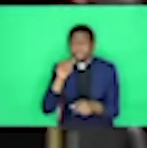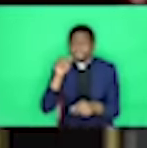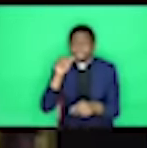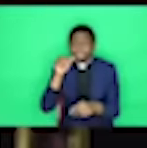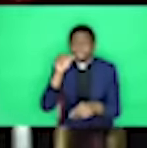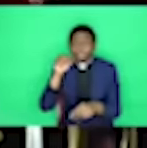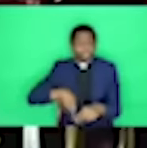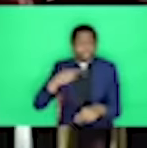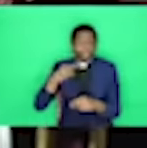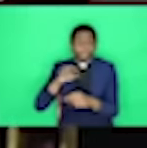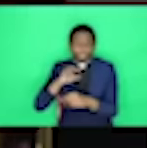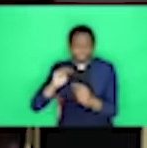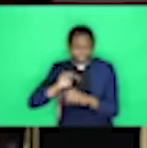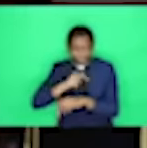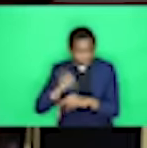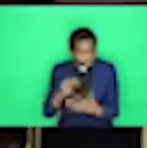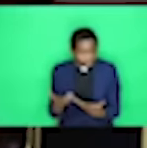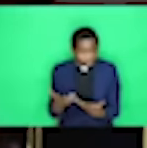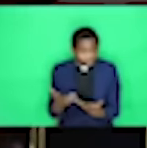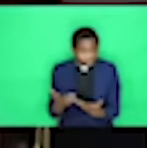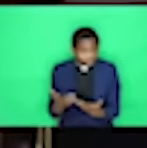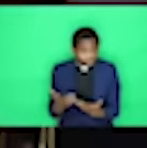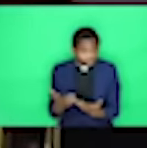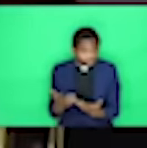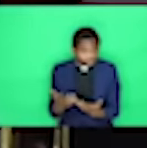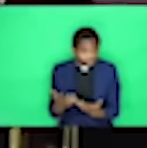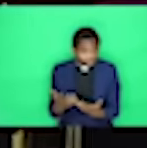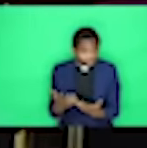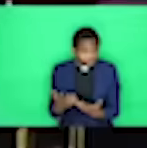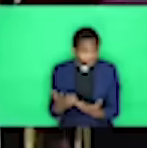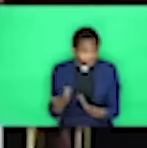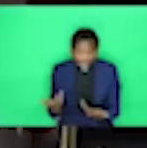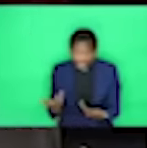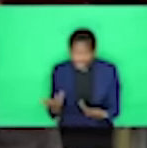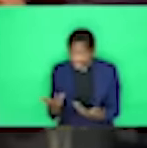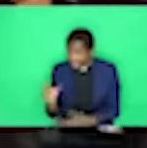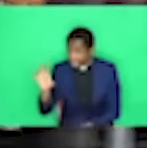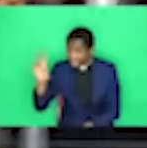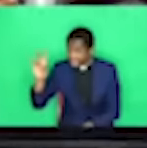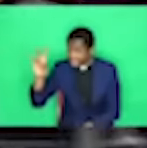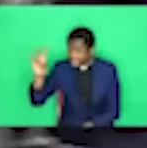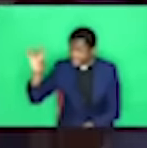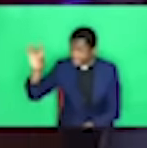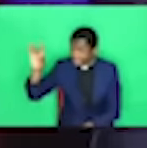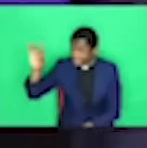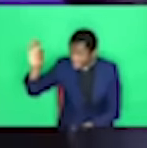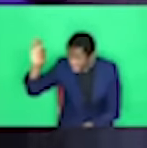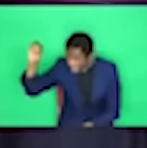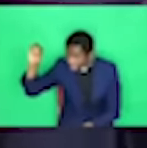us are religious, you say secular. You don't want to give us space to talk? And then Obo Ghana so yes, hey, and no your